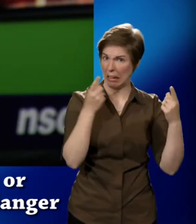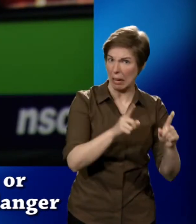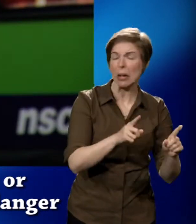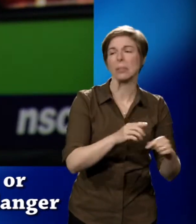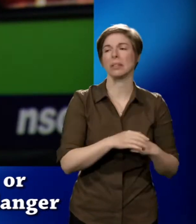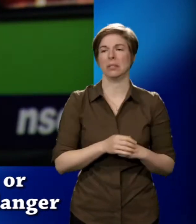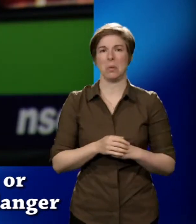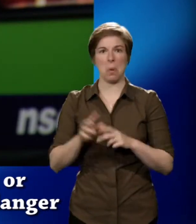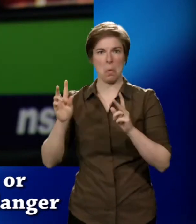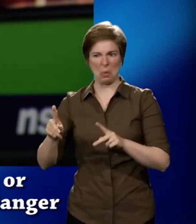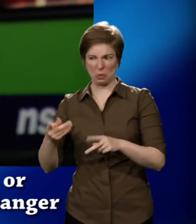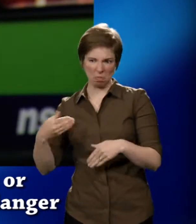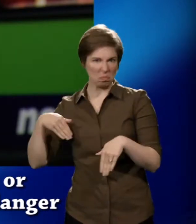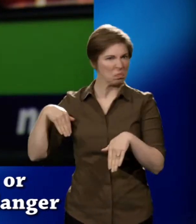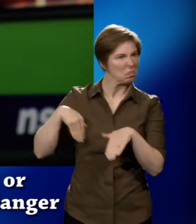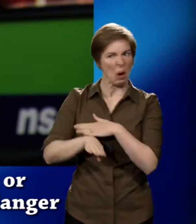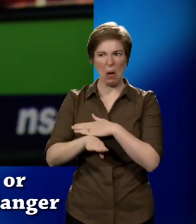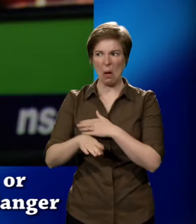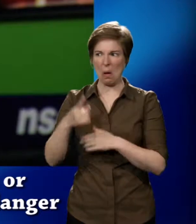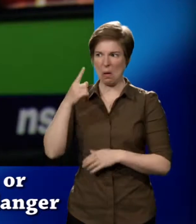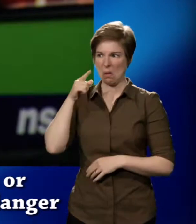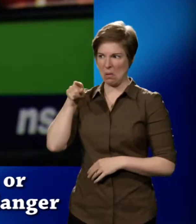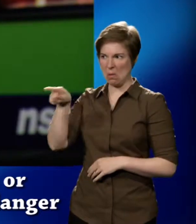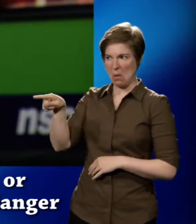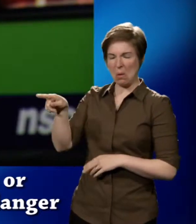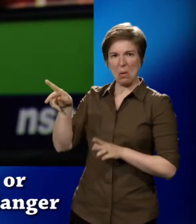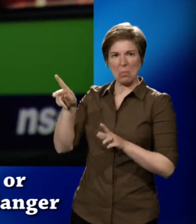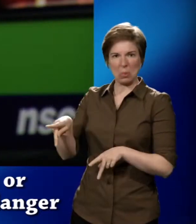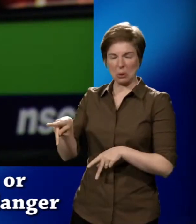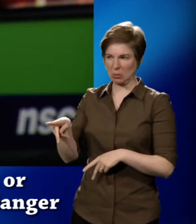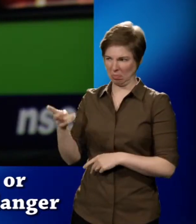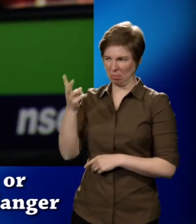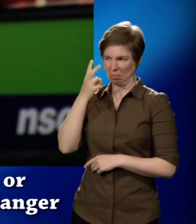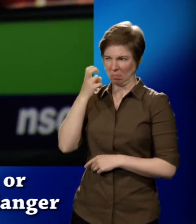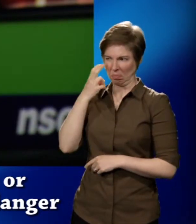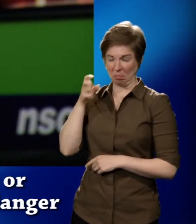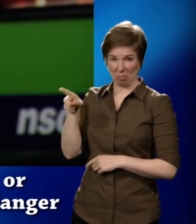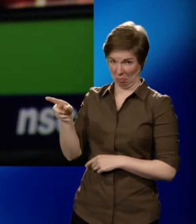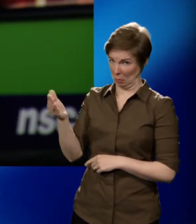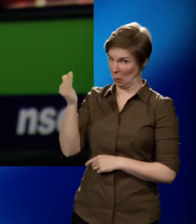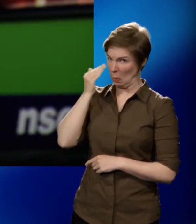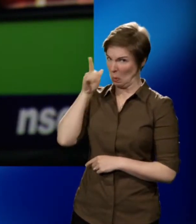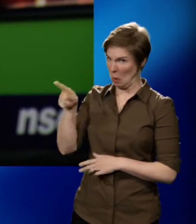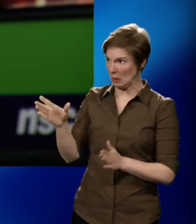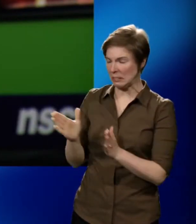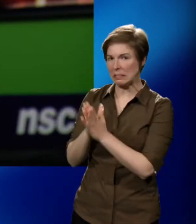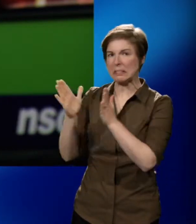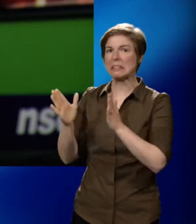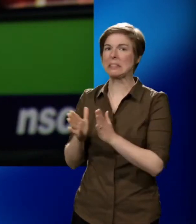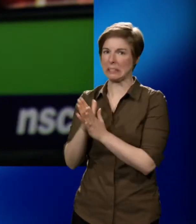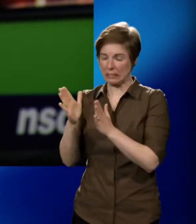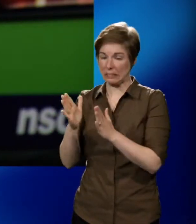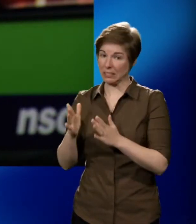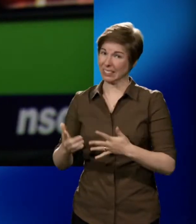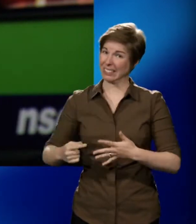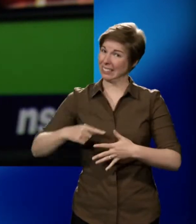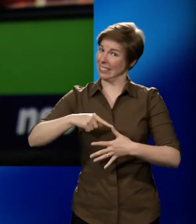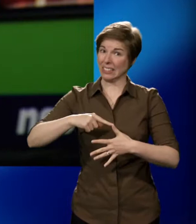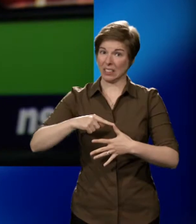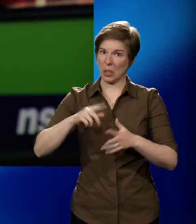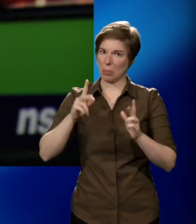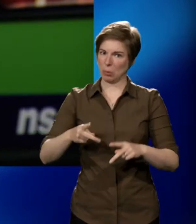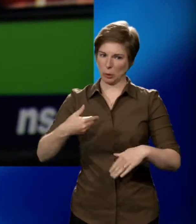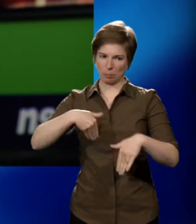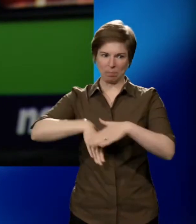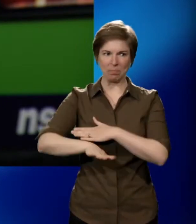campus, or someone who is known to us to be a danger, or even that of an active